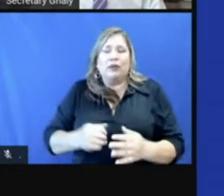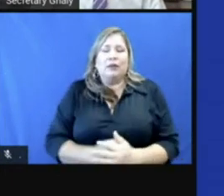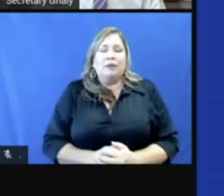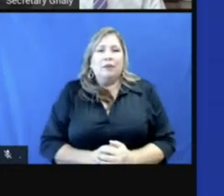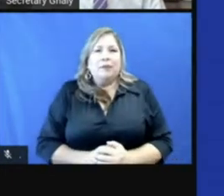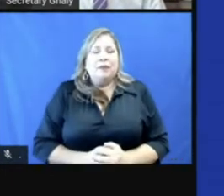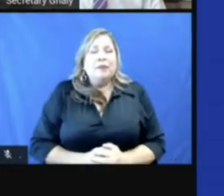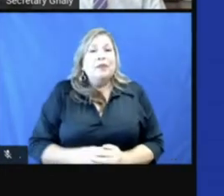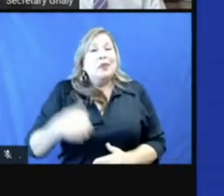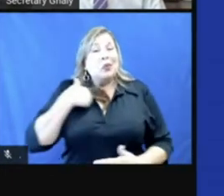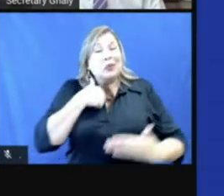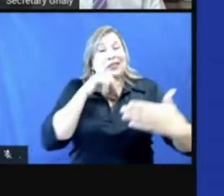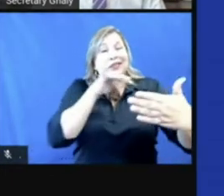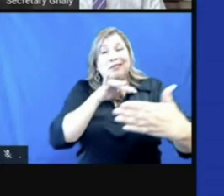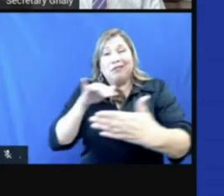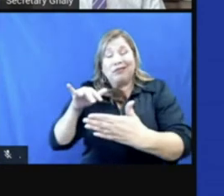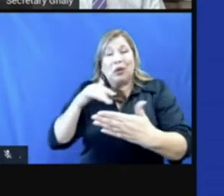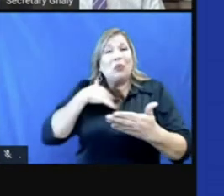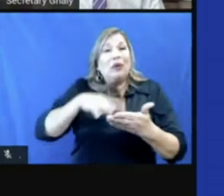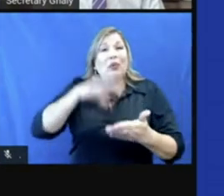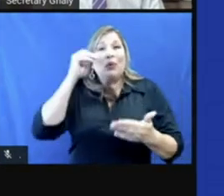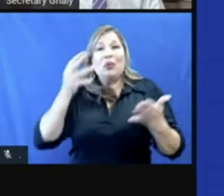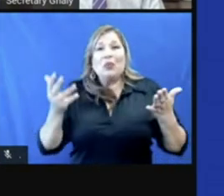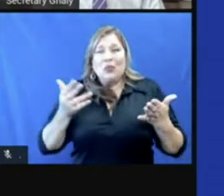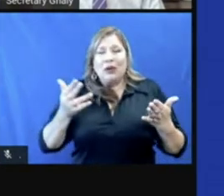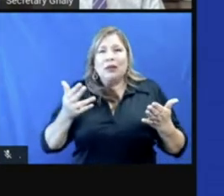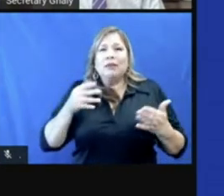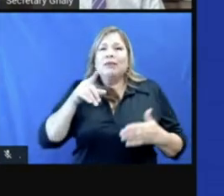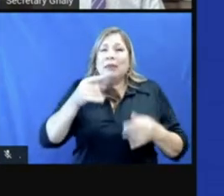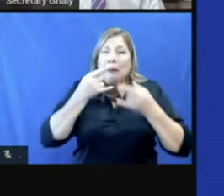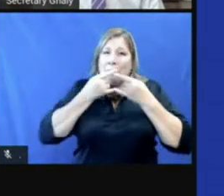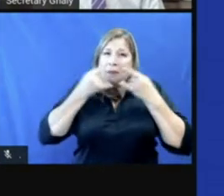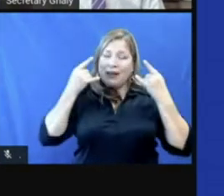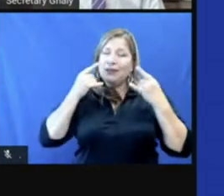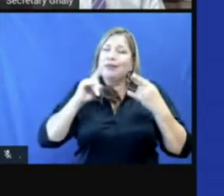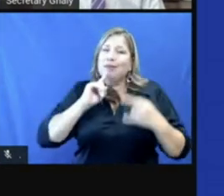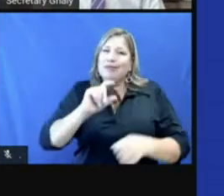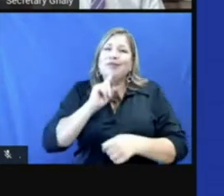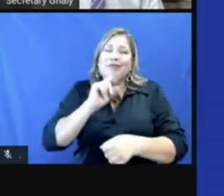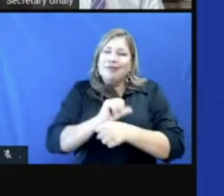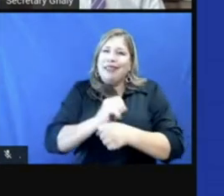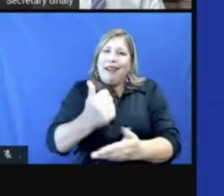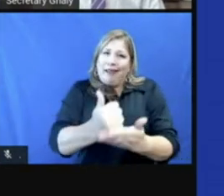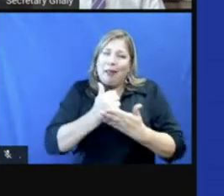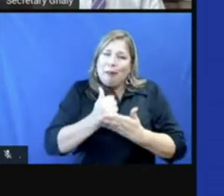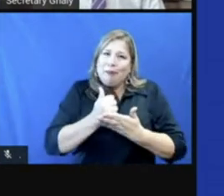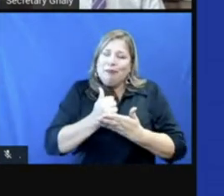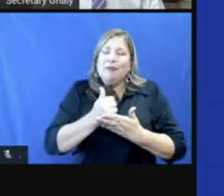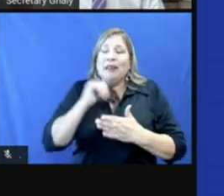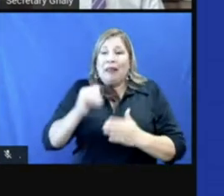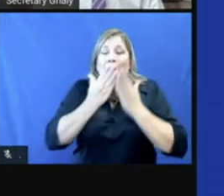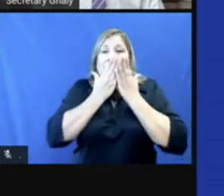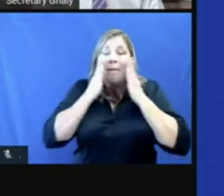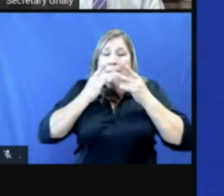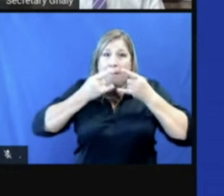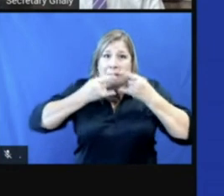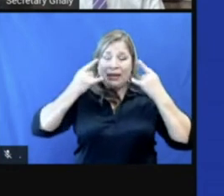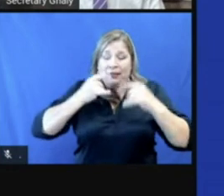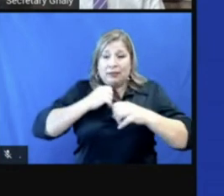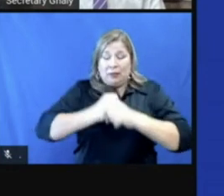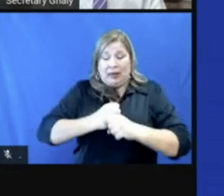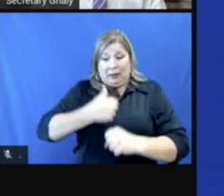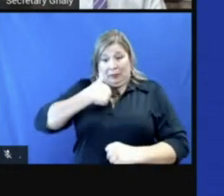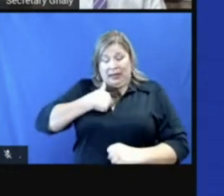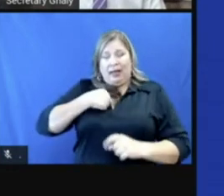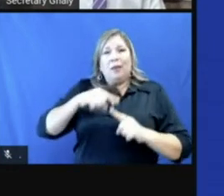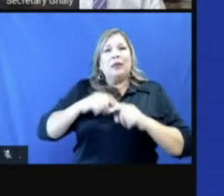It's that masks do protect us, not only those around you, but the evidence is clear that they protect you as